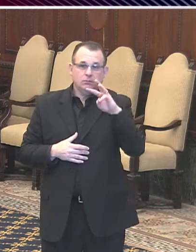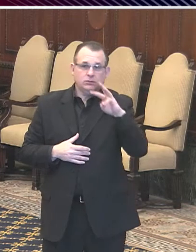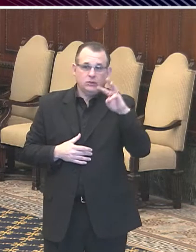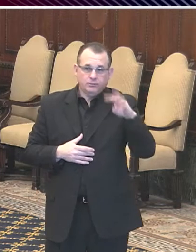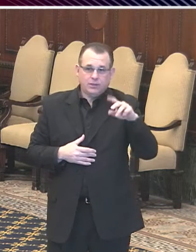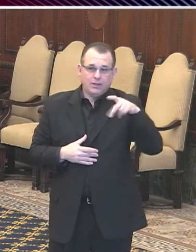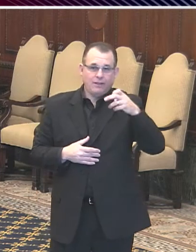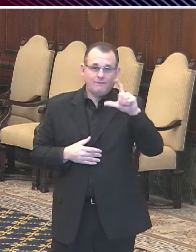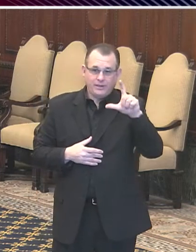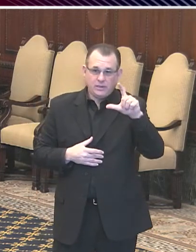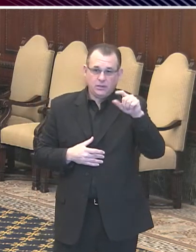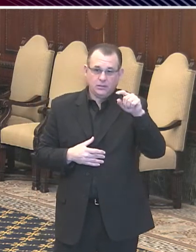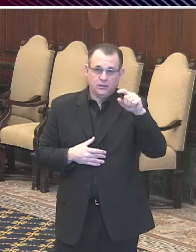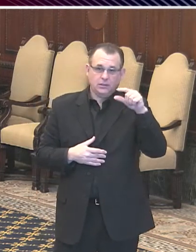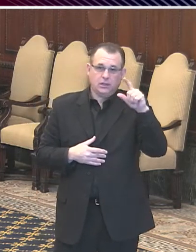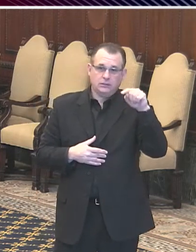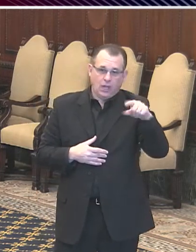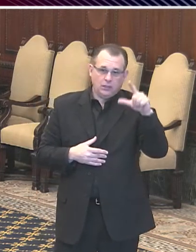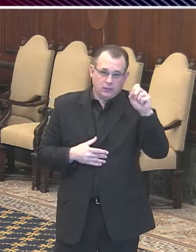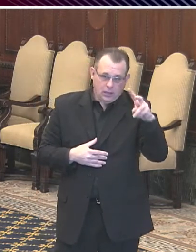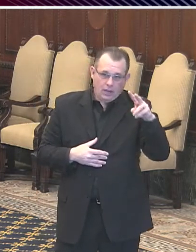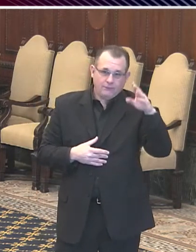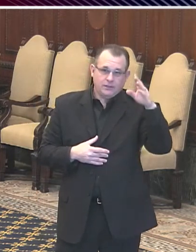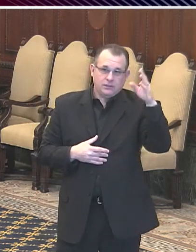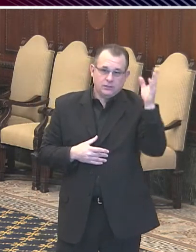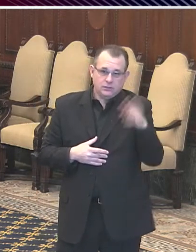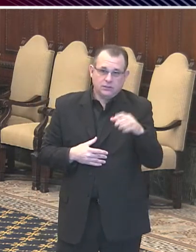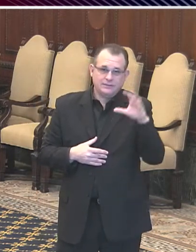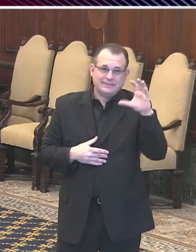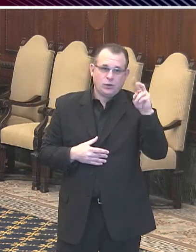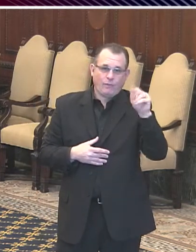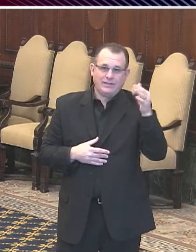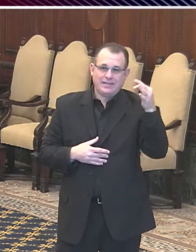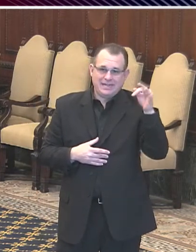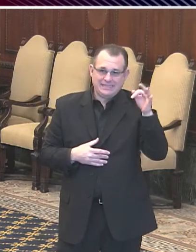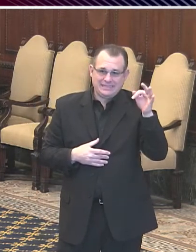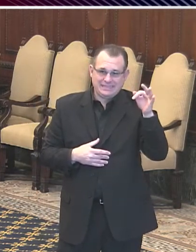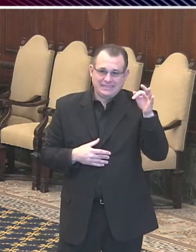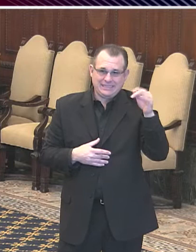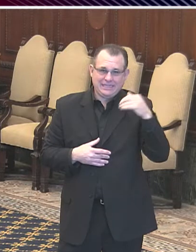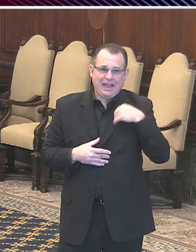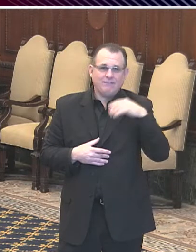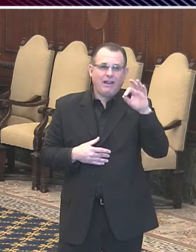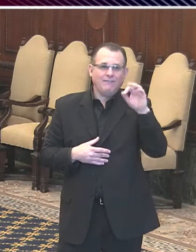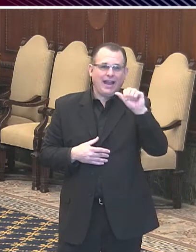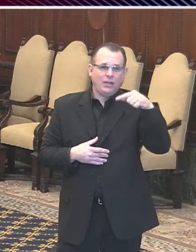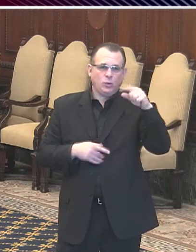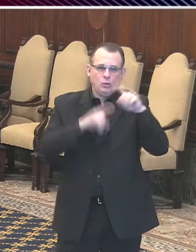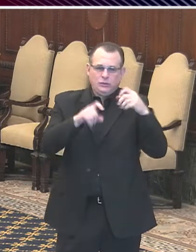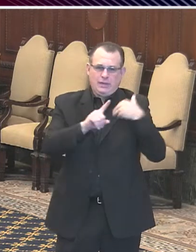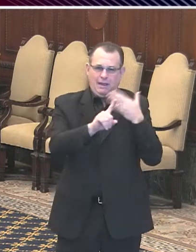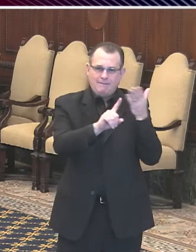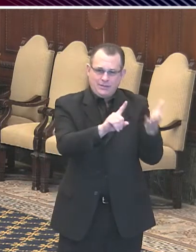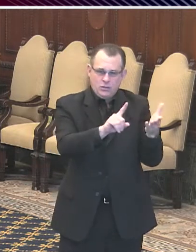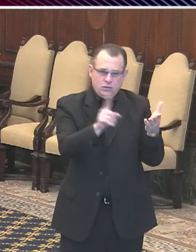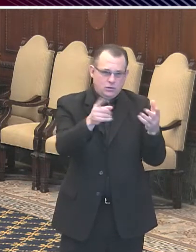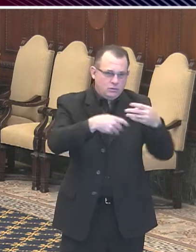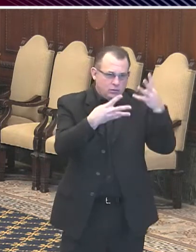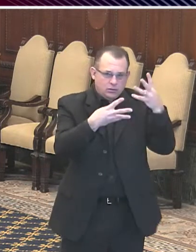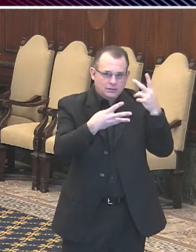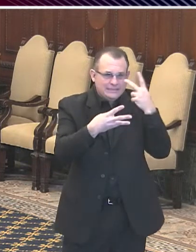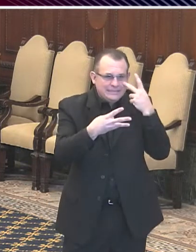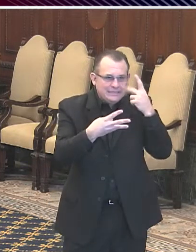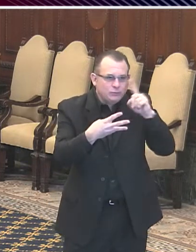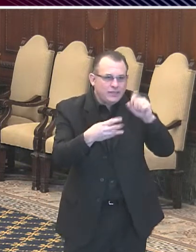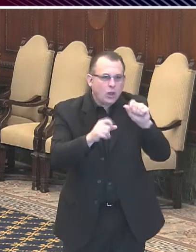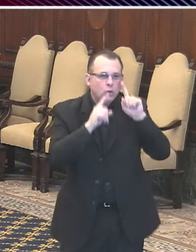www.phila.gov/COVID, under FAQ, getting tested, there are links and phone numbers to all the different places where you can get testing. Among